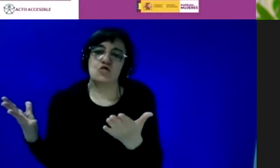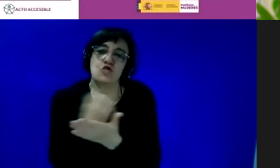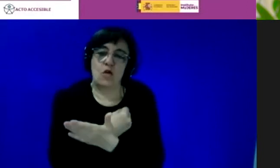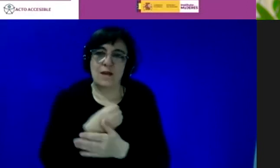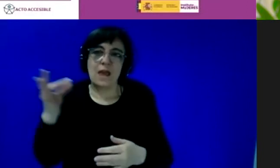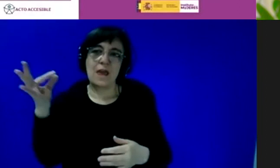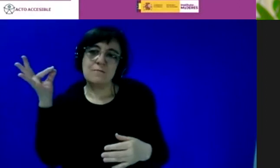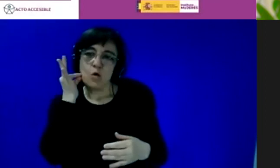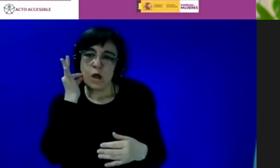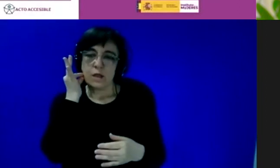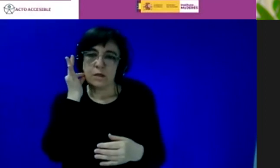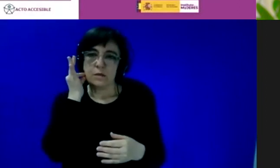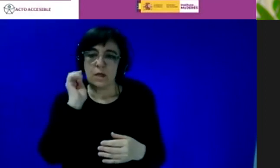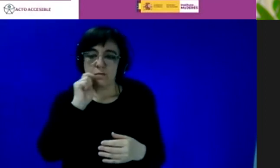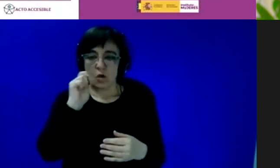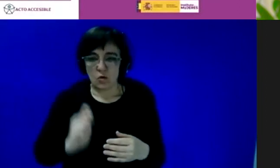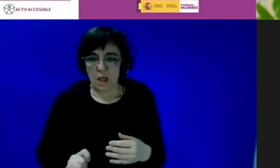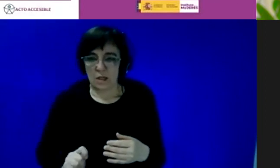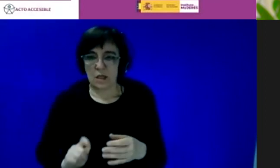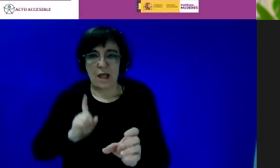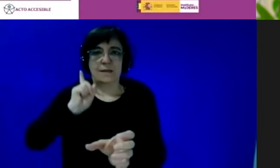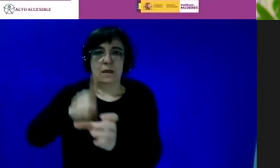work that they are carrying out.